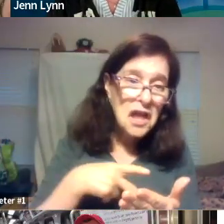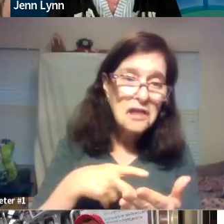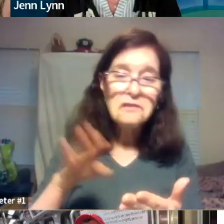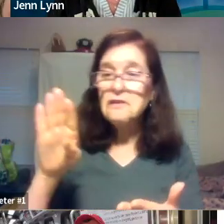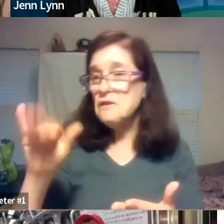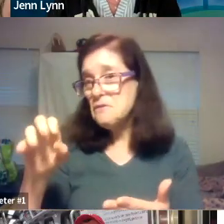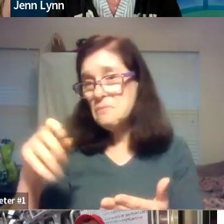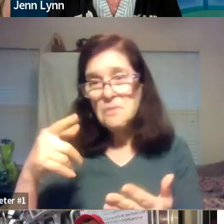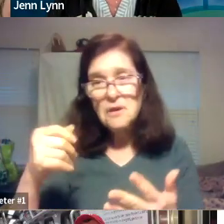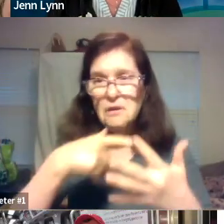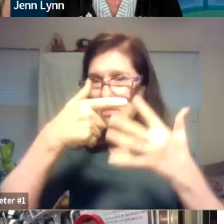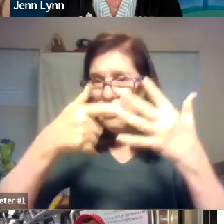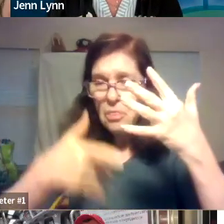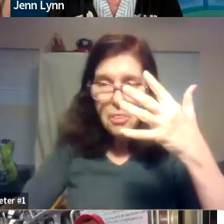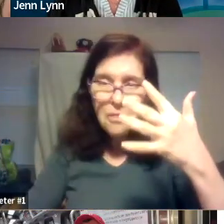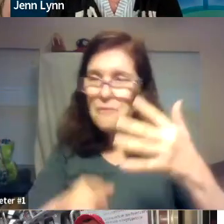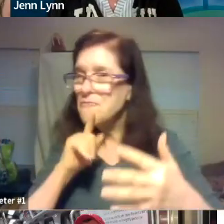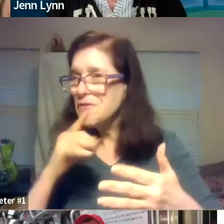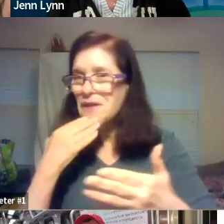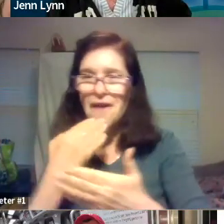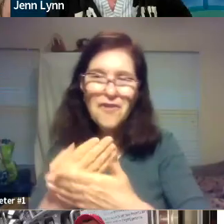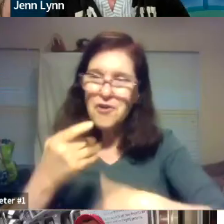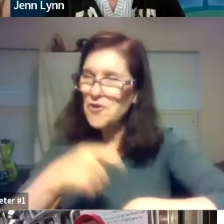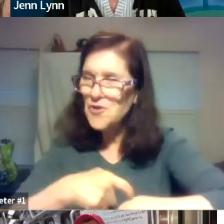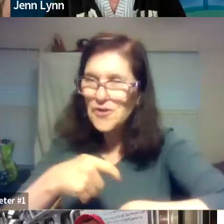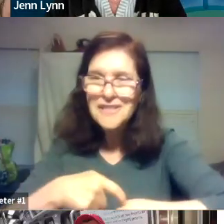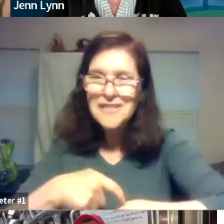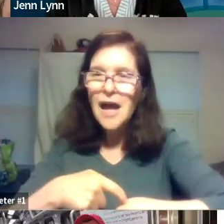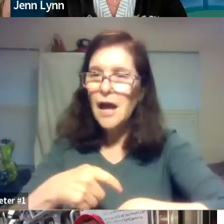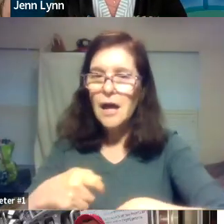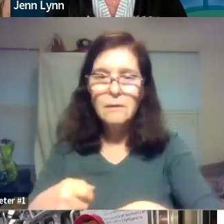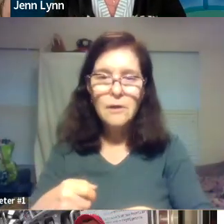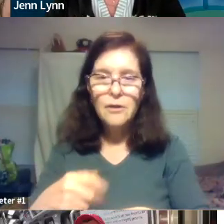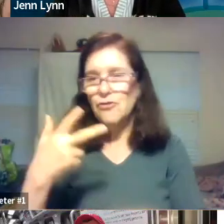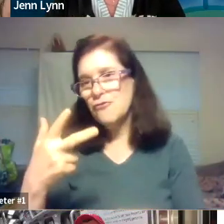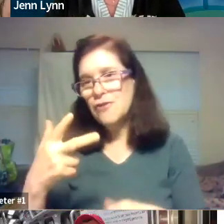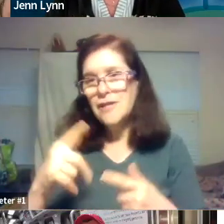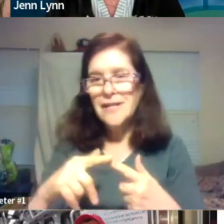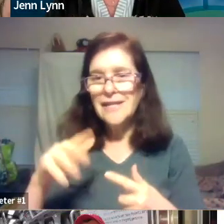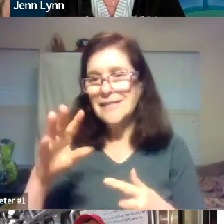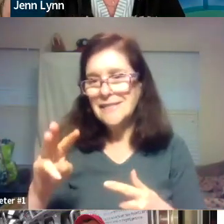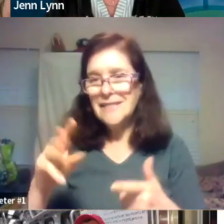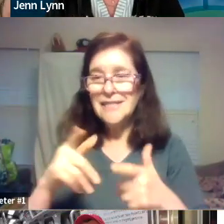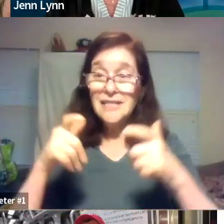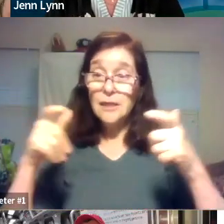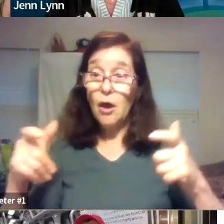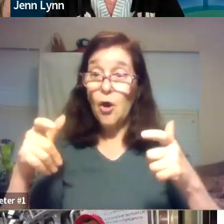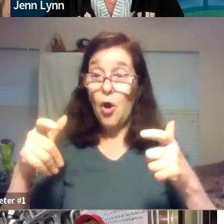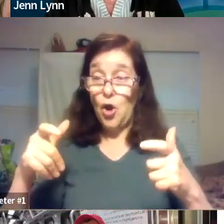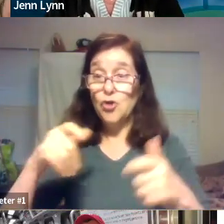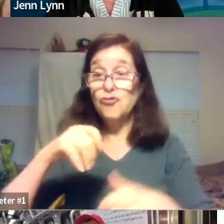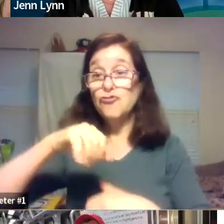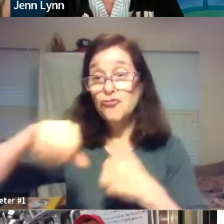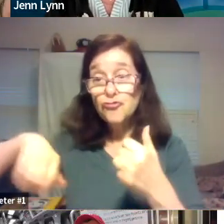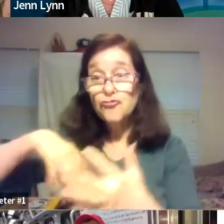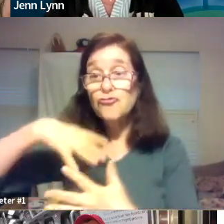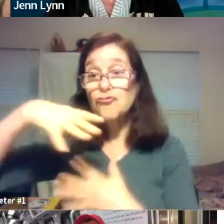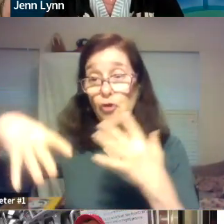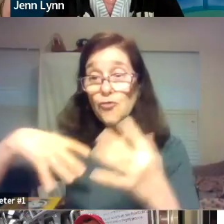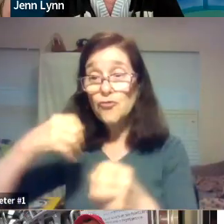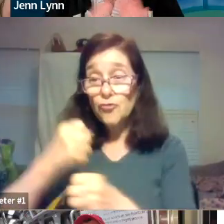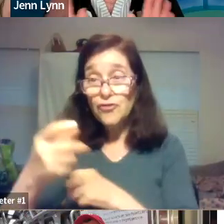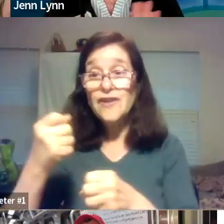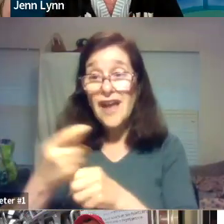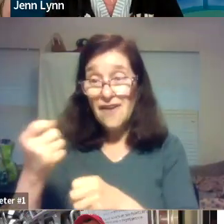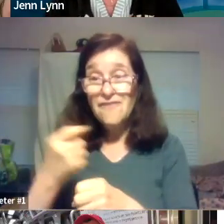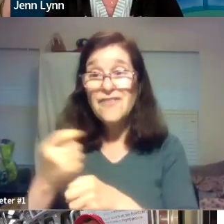mean, we really have a good time, and there's three to six, I would say, large socials every year.